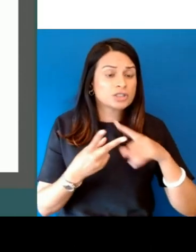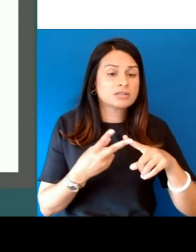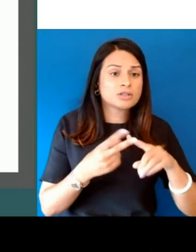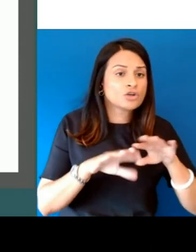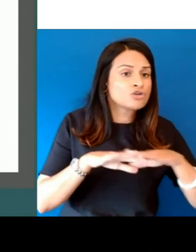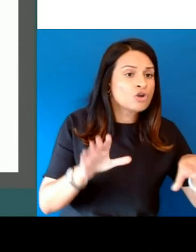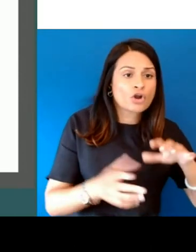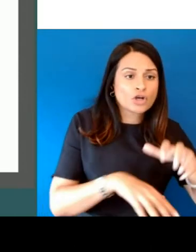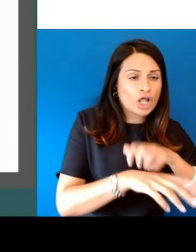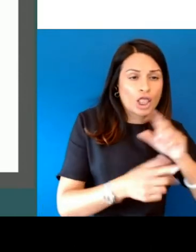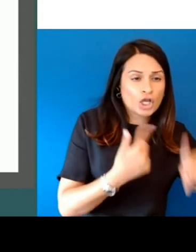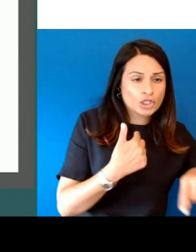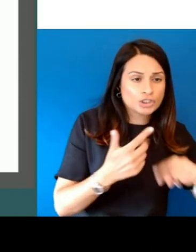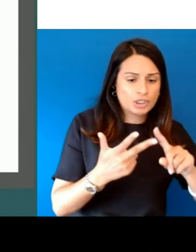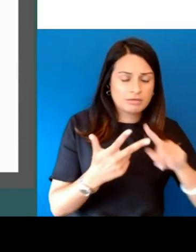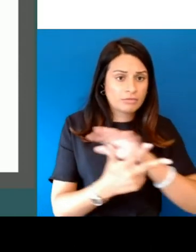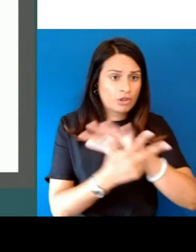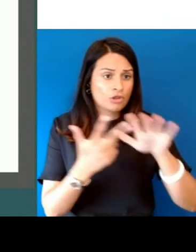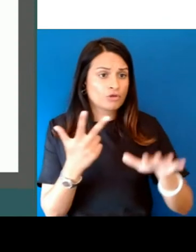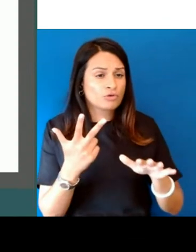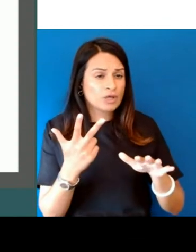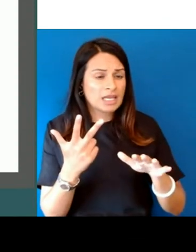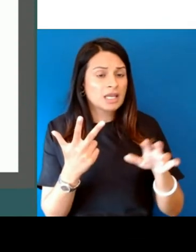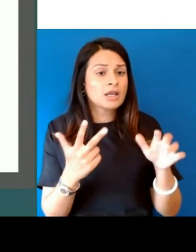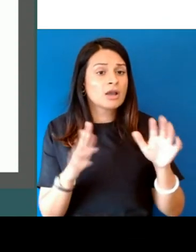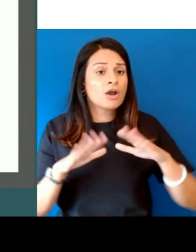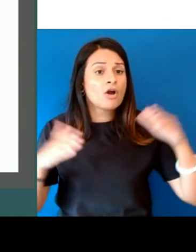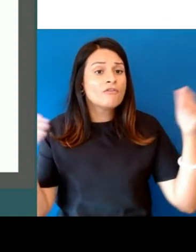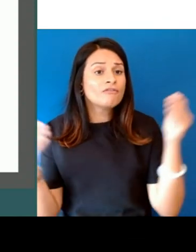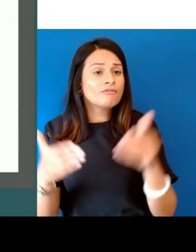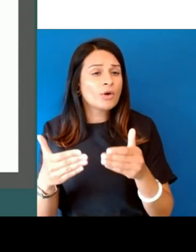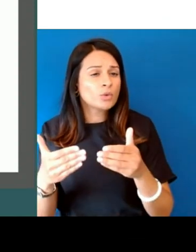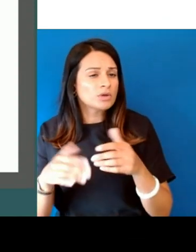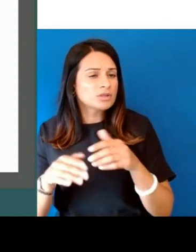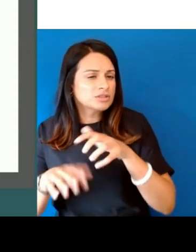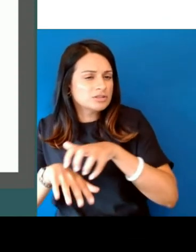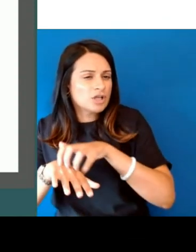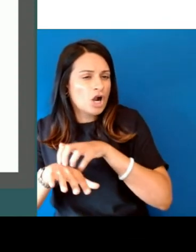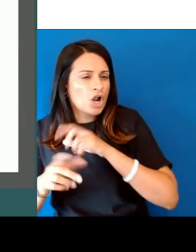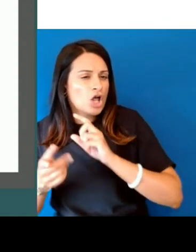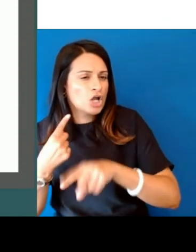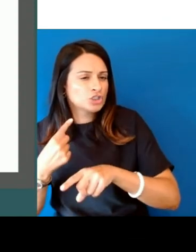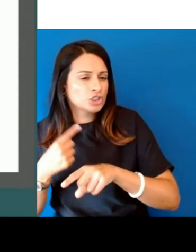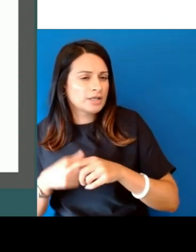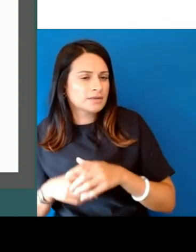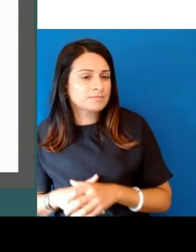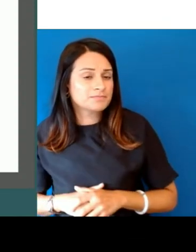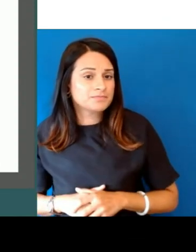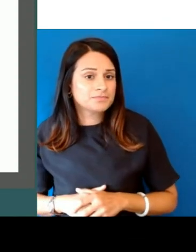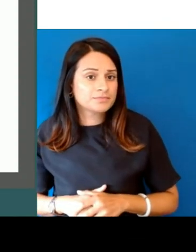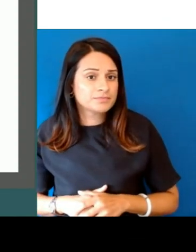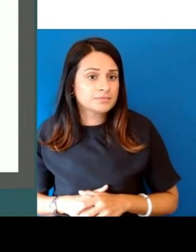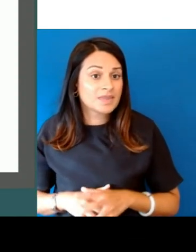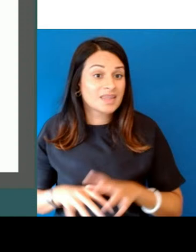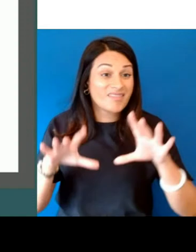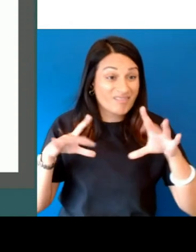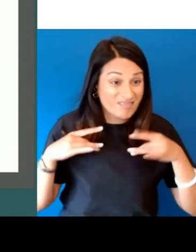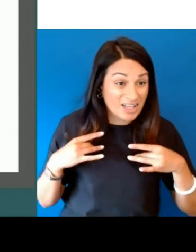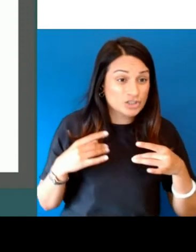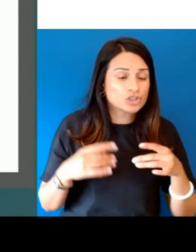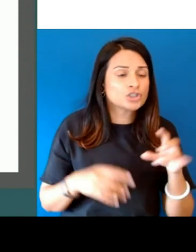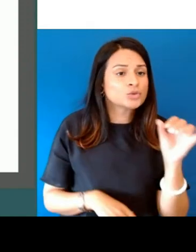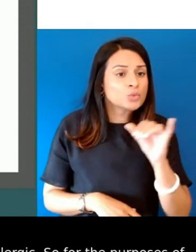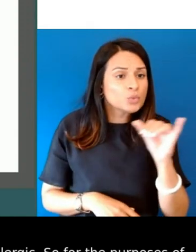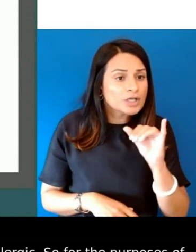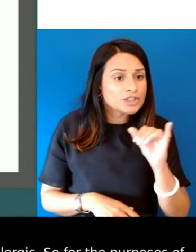this talk we're going to be talking more about the allergic side but just to be aware that there is an infectious rhinitis which is usually secondary to a